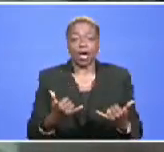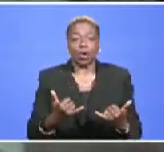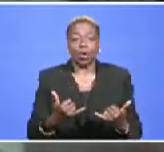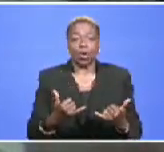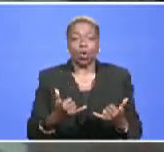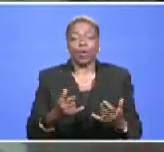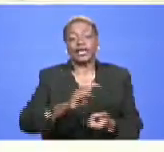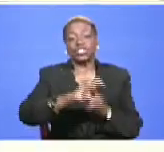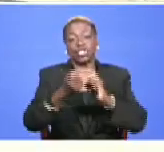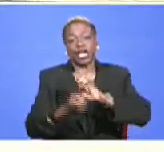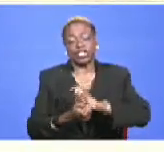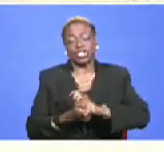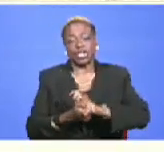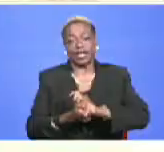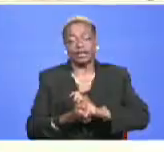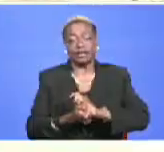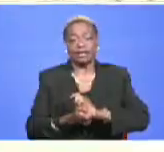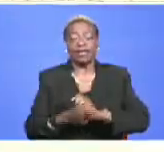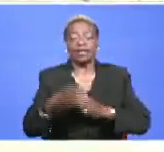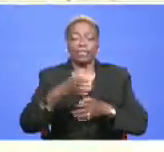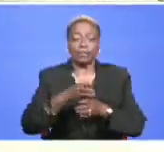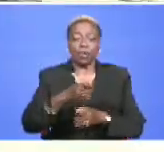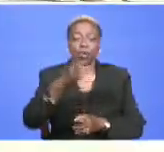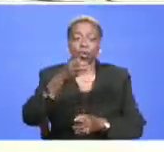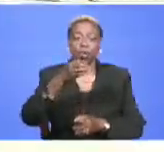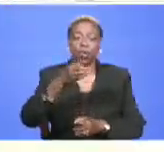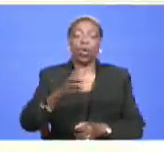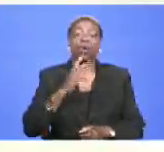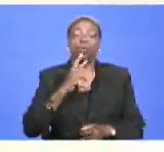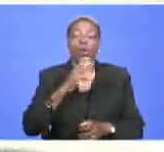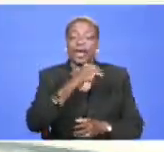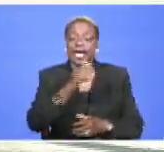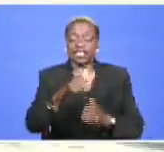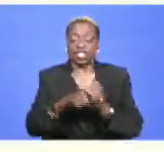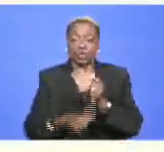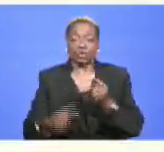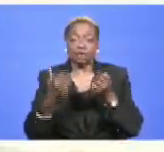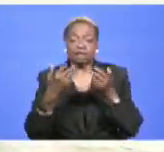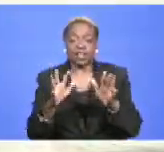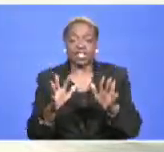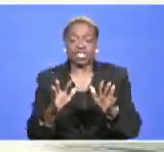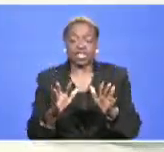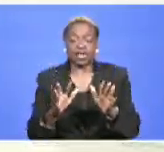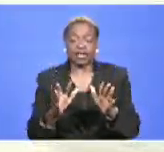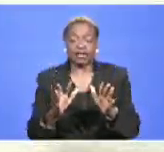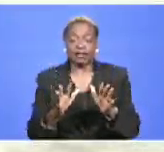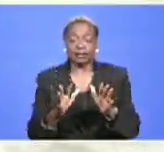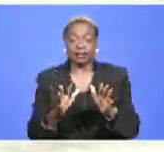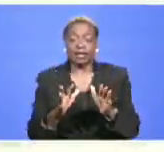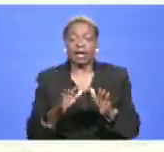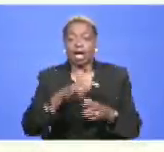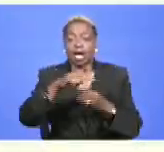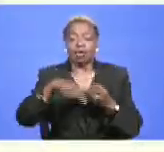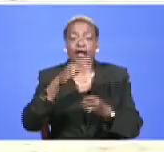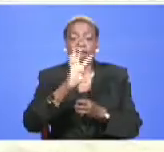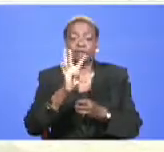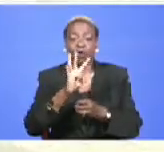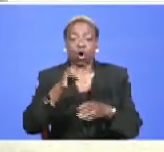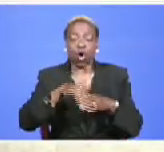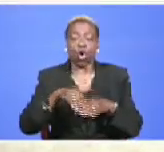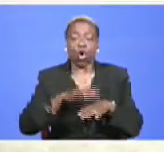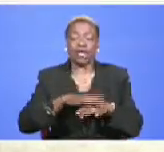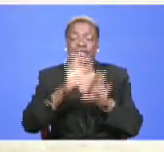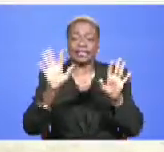damaged utility pole. Now, while Water and Sewage was finishing the final leg of correcting the damaged pipe around 4 p.m. Sunday,